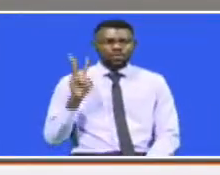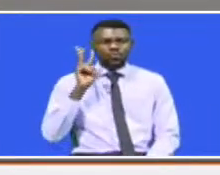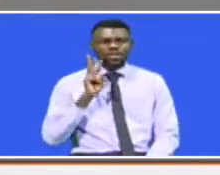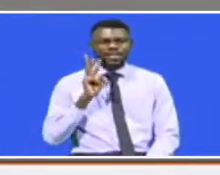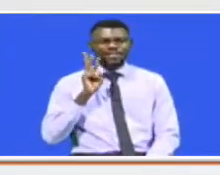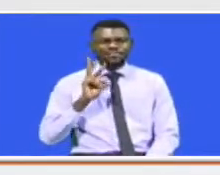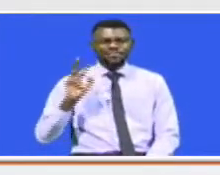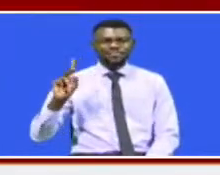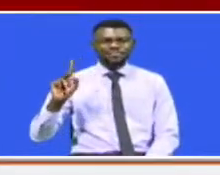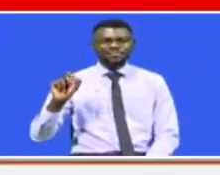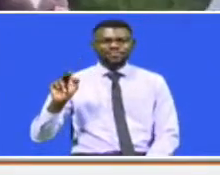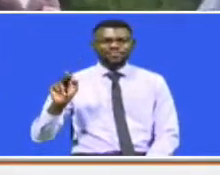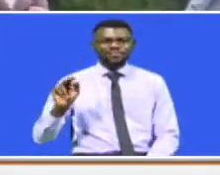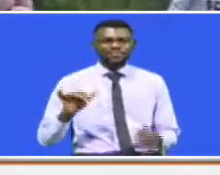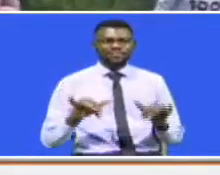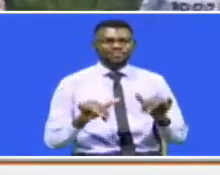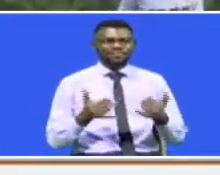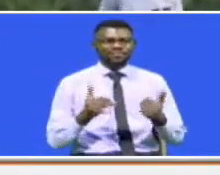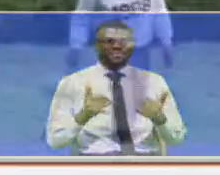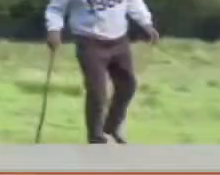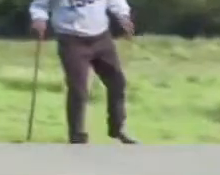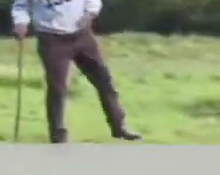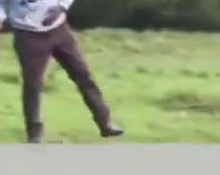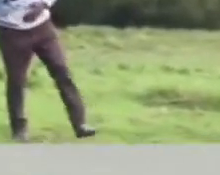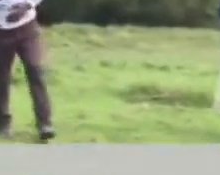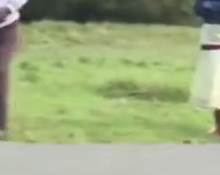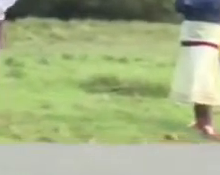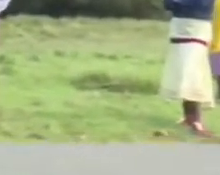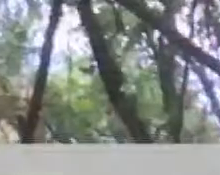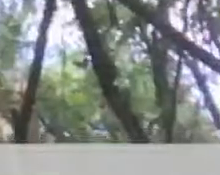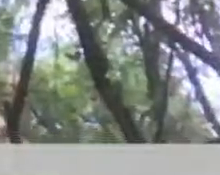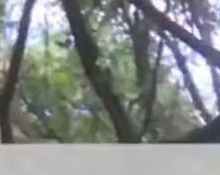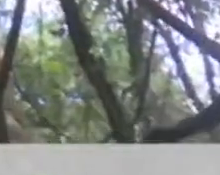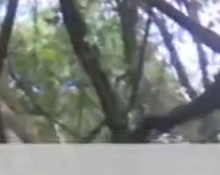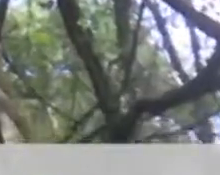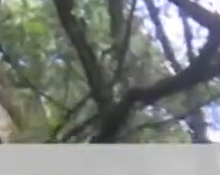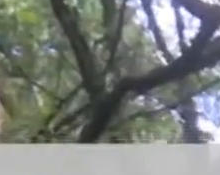KTN News. Just ahead, why members of the Ogiek community